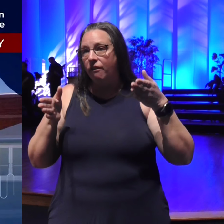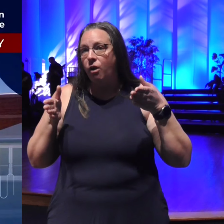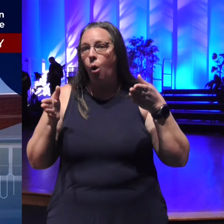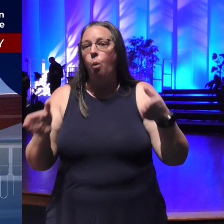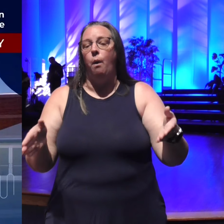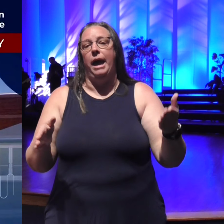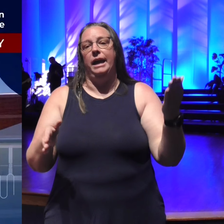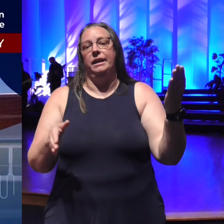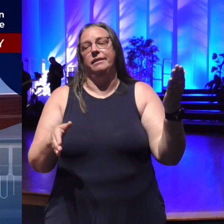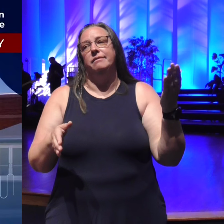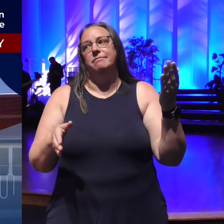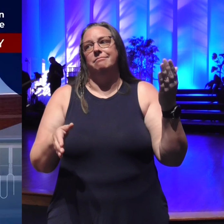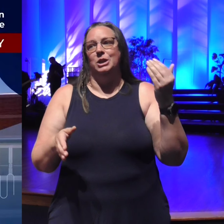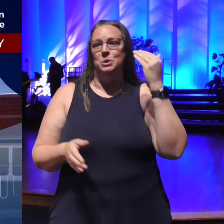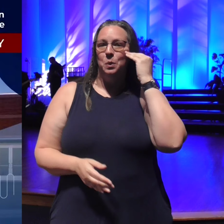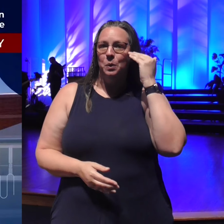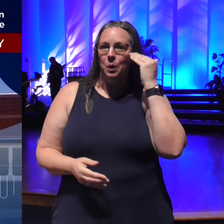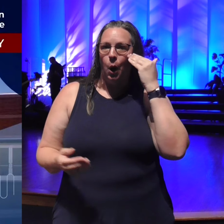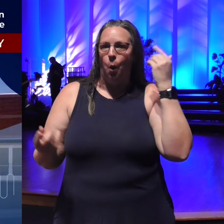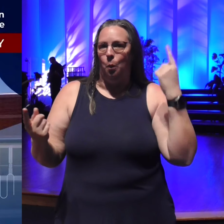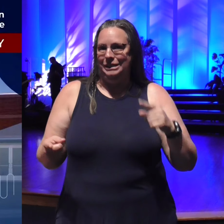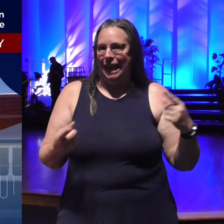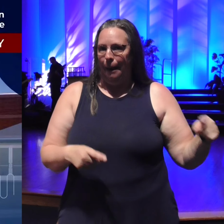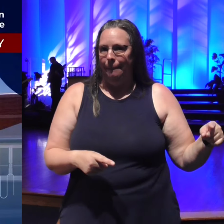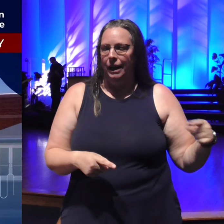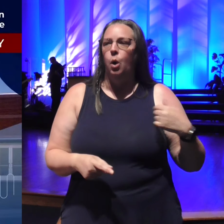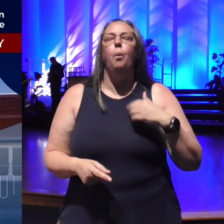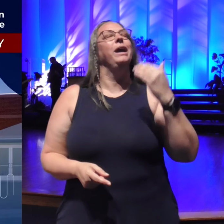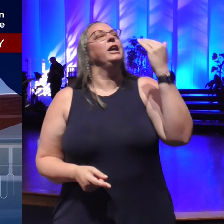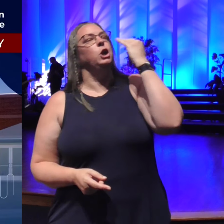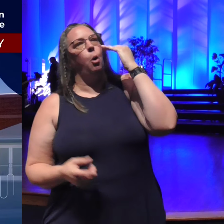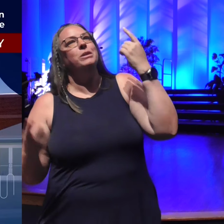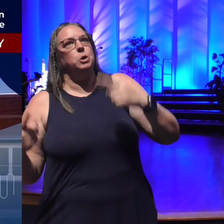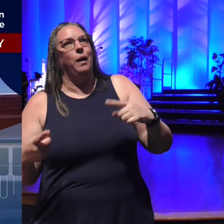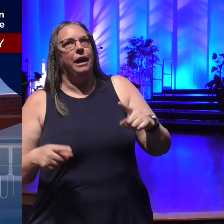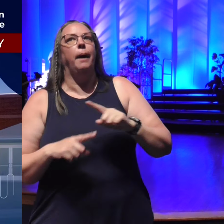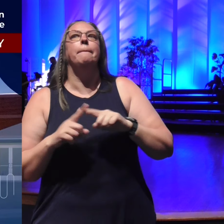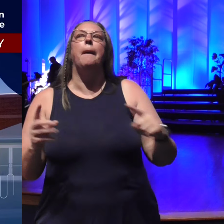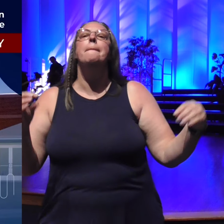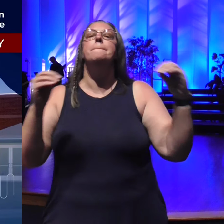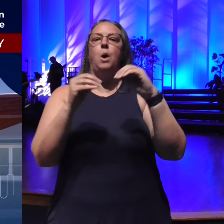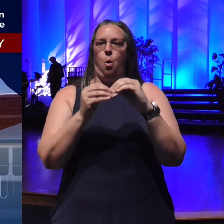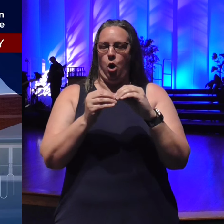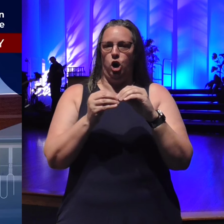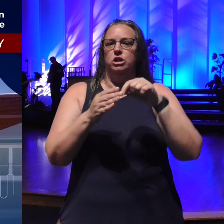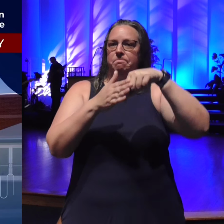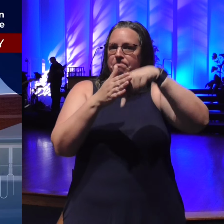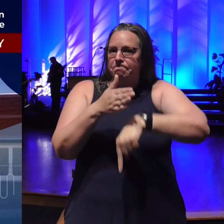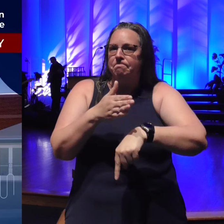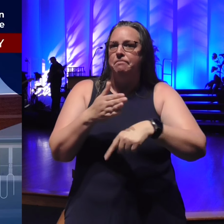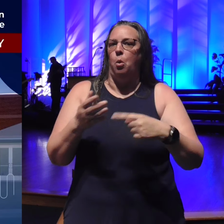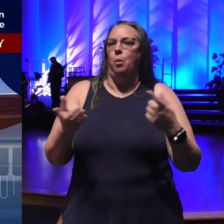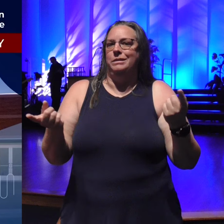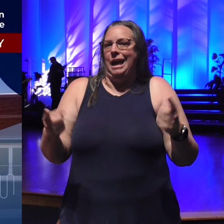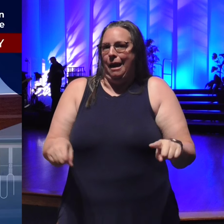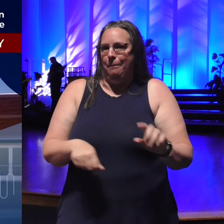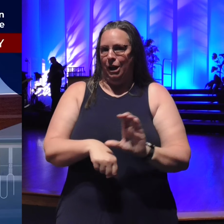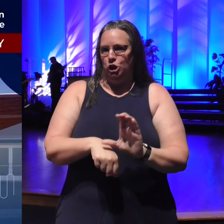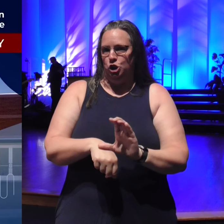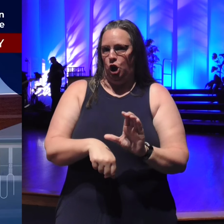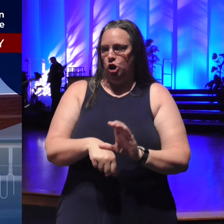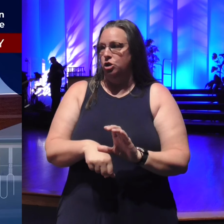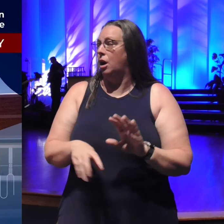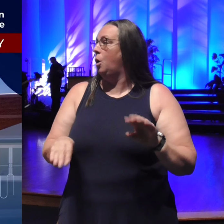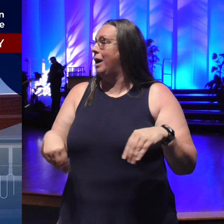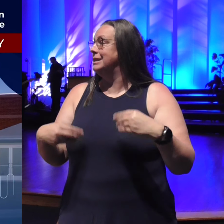with what's really going on. We all know what's really going on, but more of what's going on in the church. So I want to give you